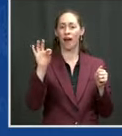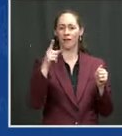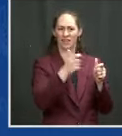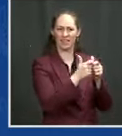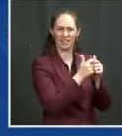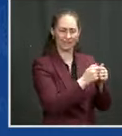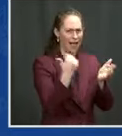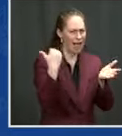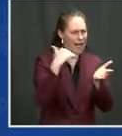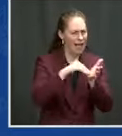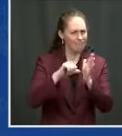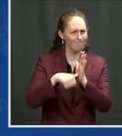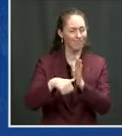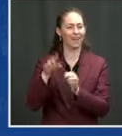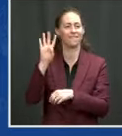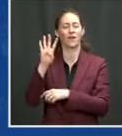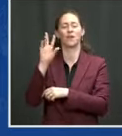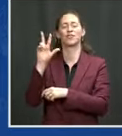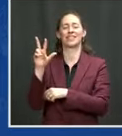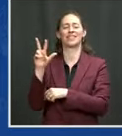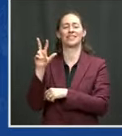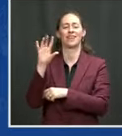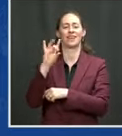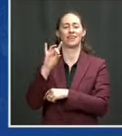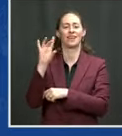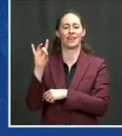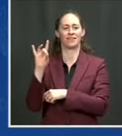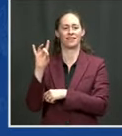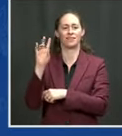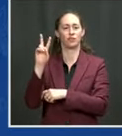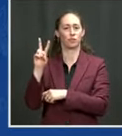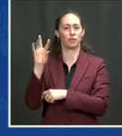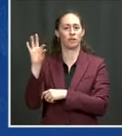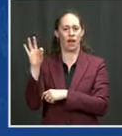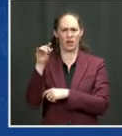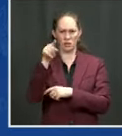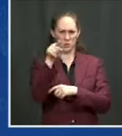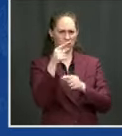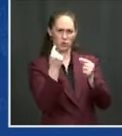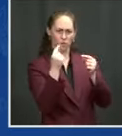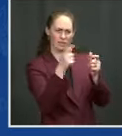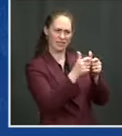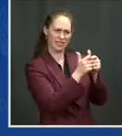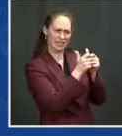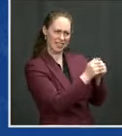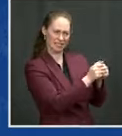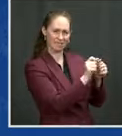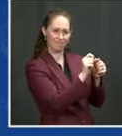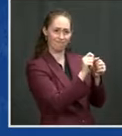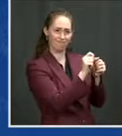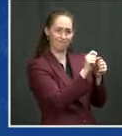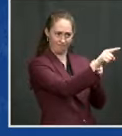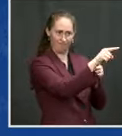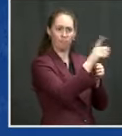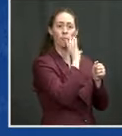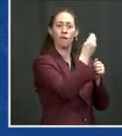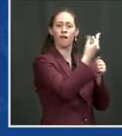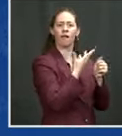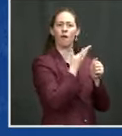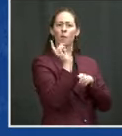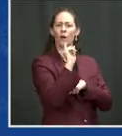438829. And they'll get at least three locations near them,